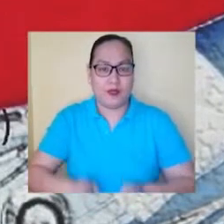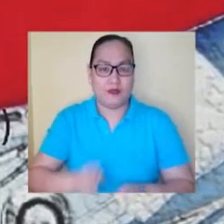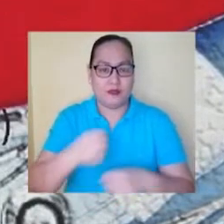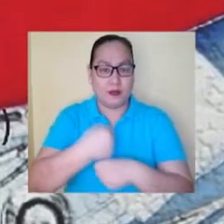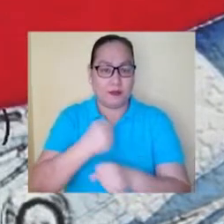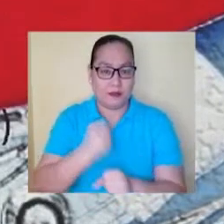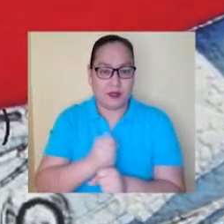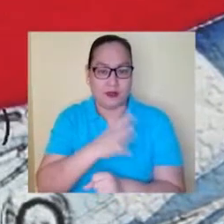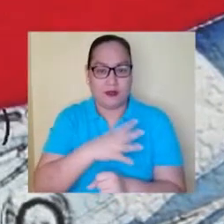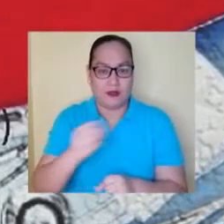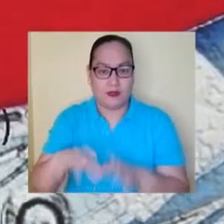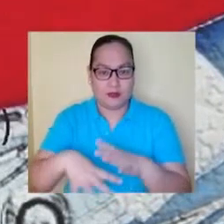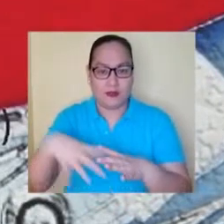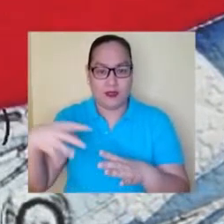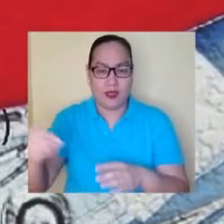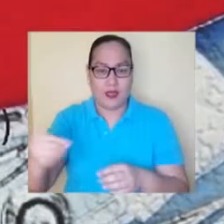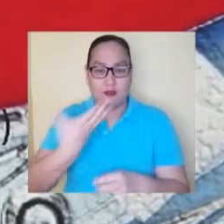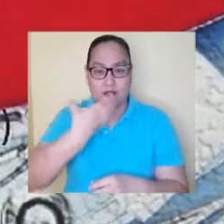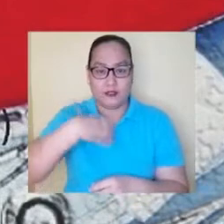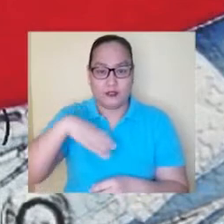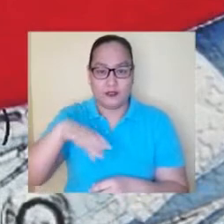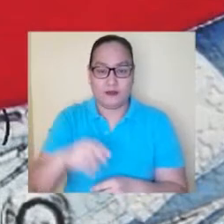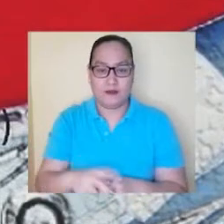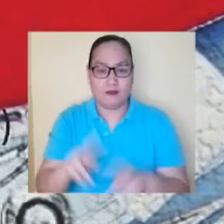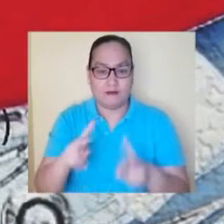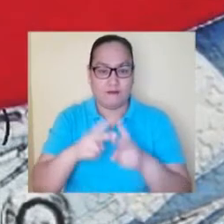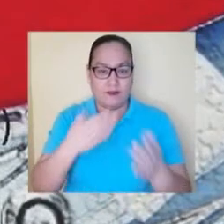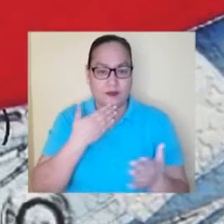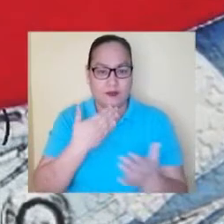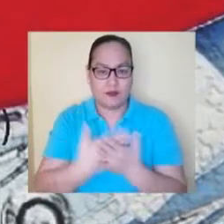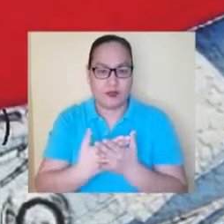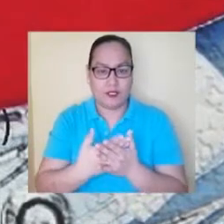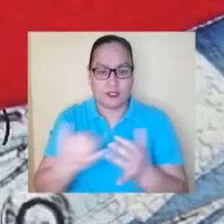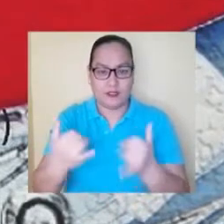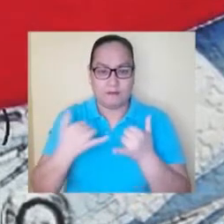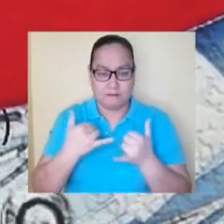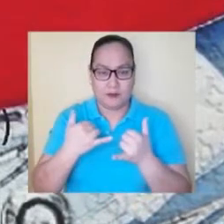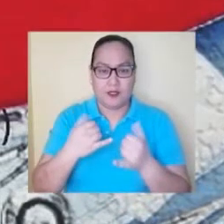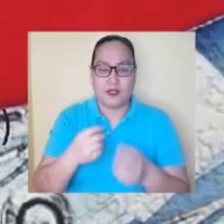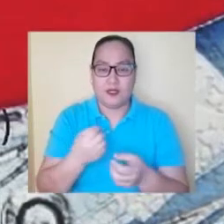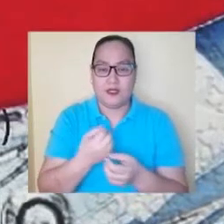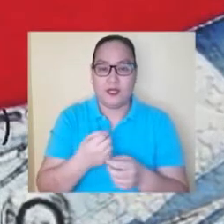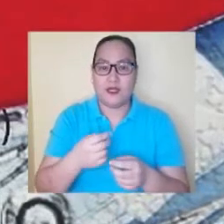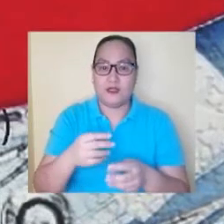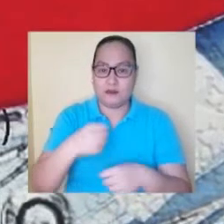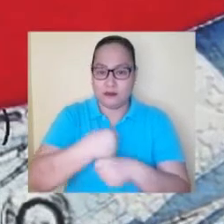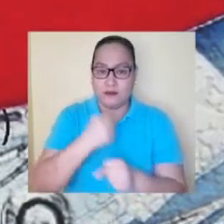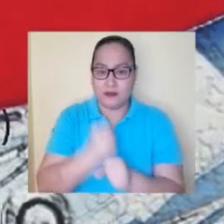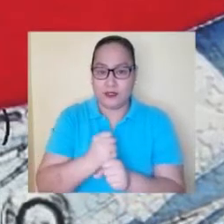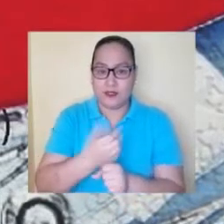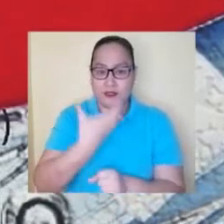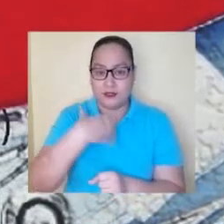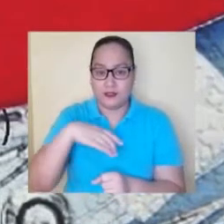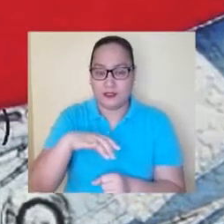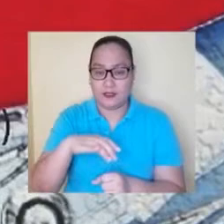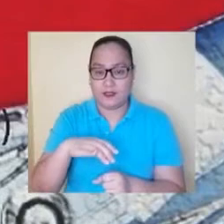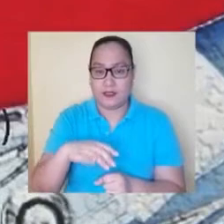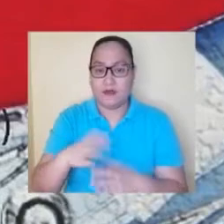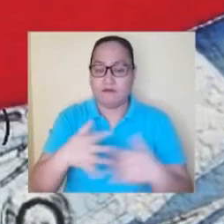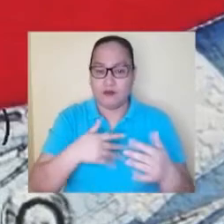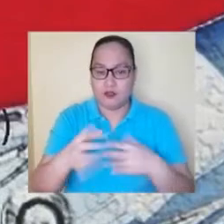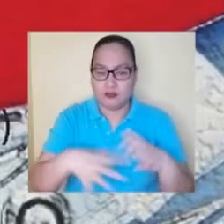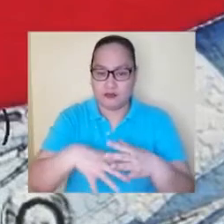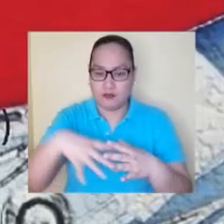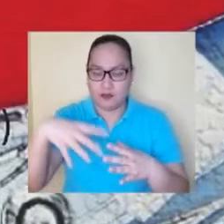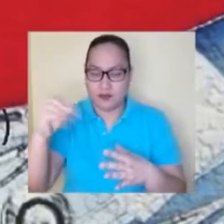heat. The body is very good at keeping its temperature within its safe range, even when the temperatures outside the